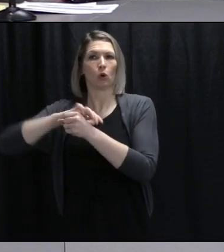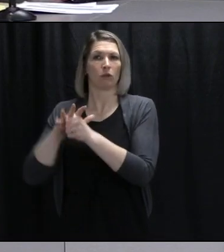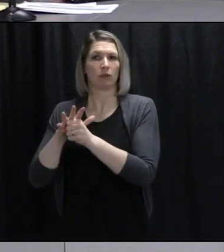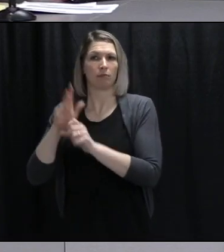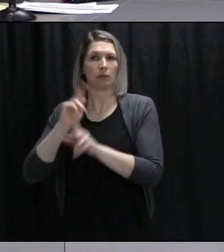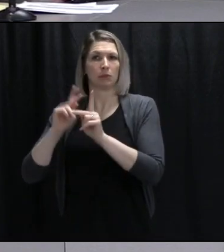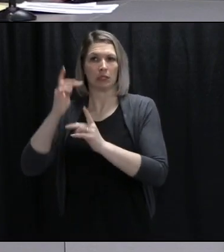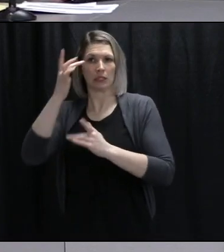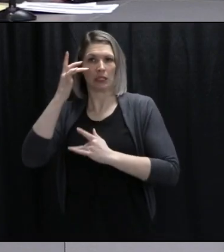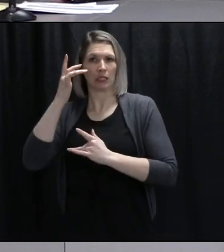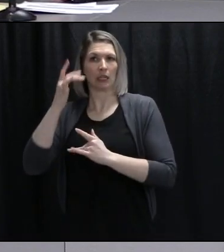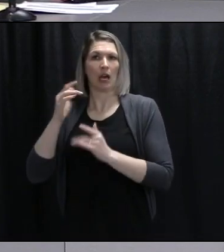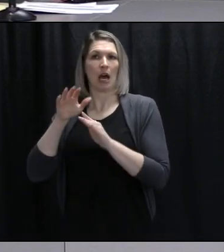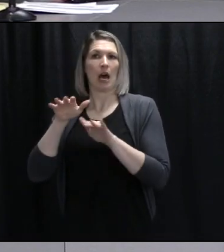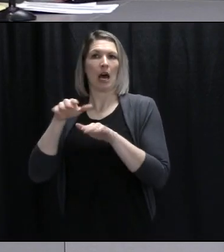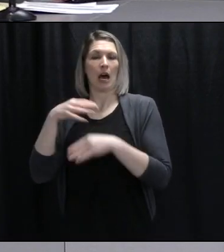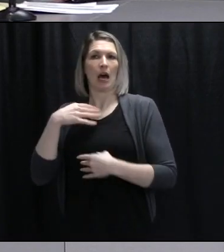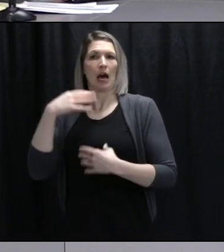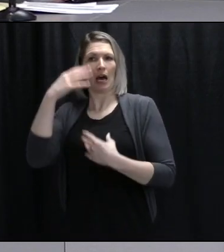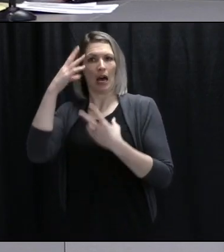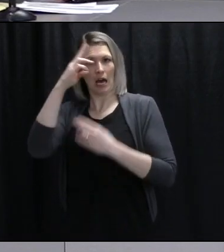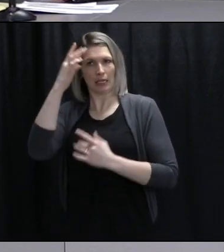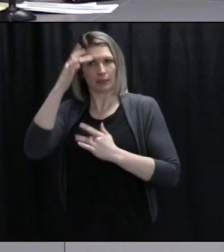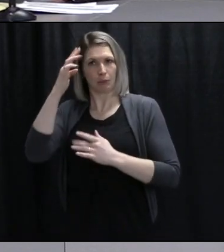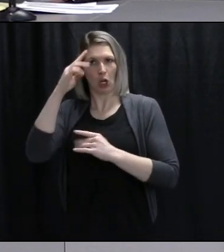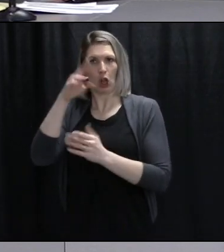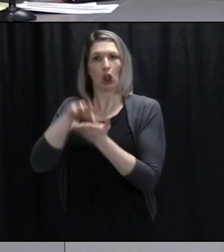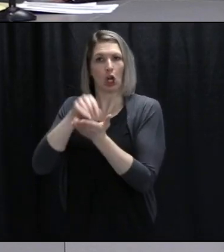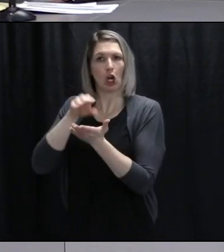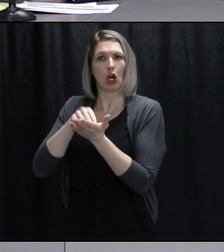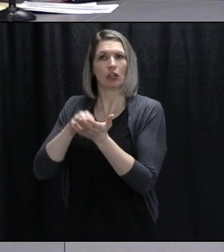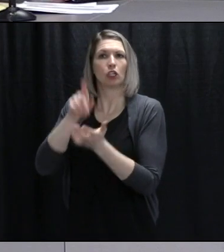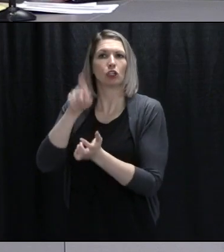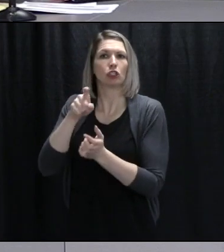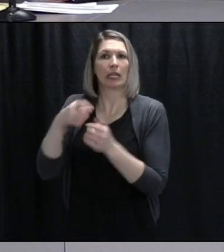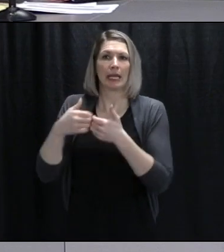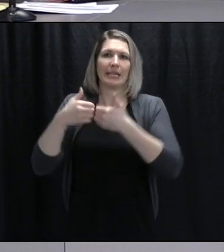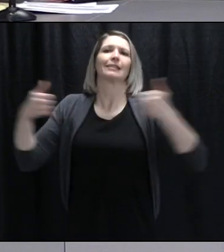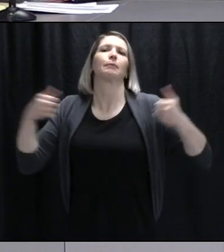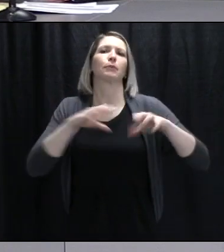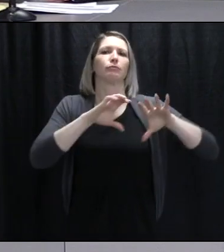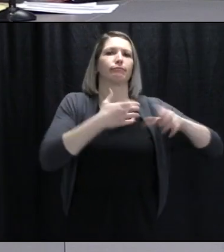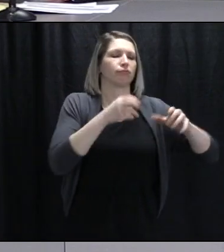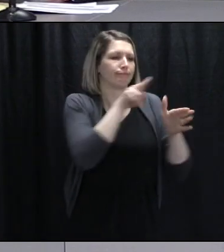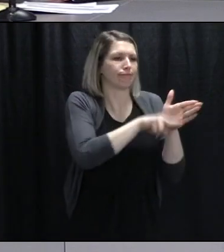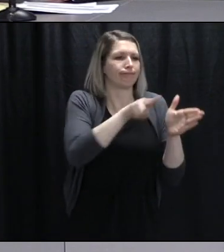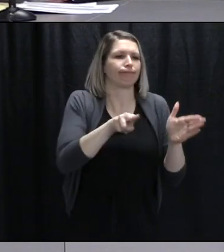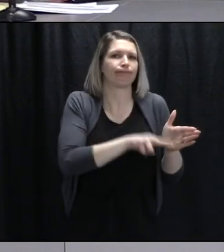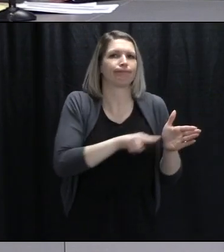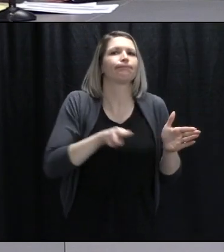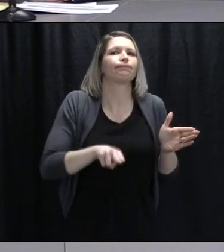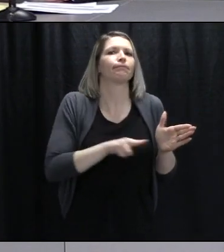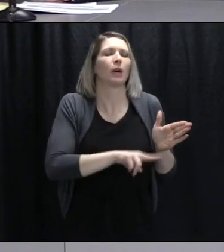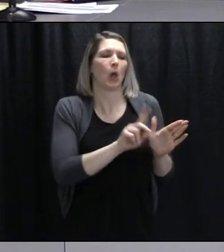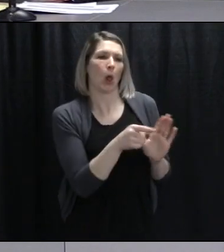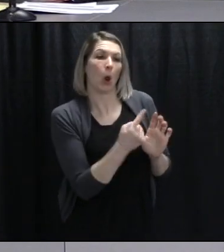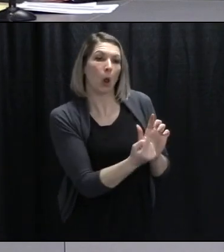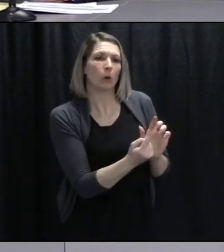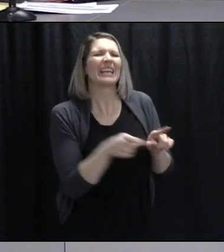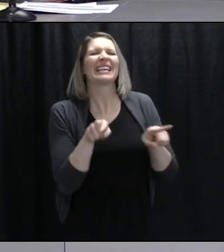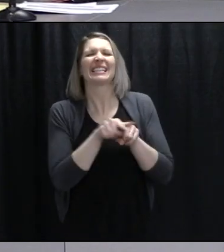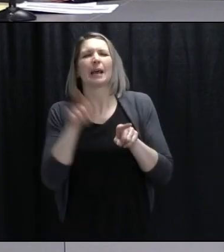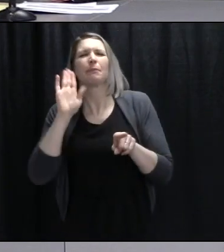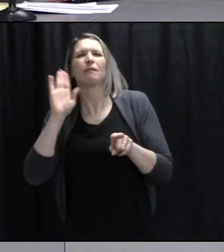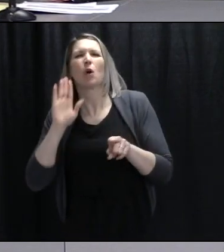for the next wave of this infection, which is expected later this year, to setting up separate facilities for COVID patients like we used to do with